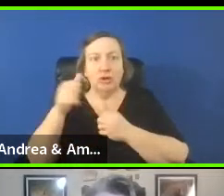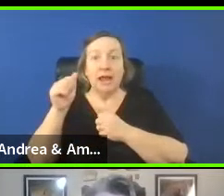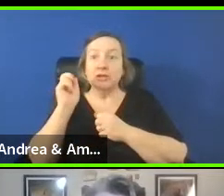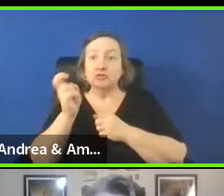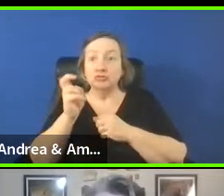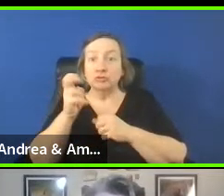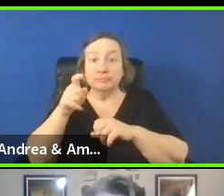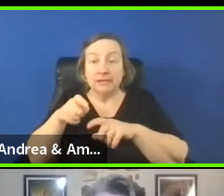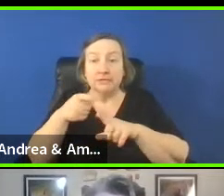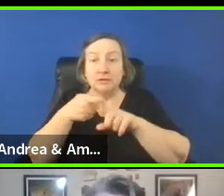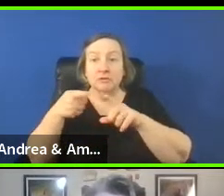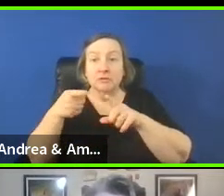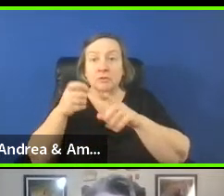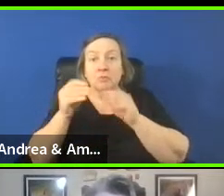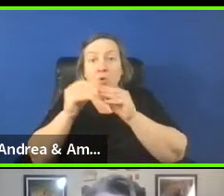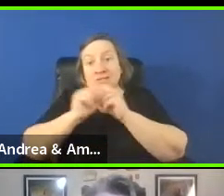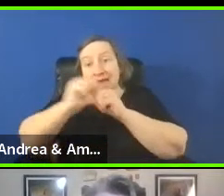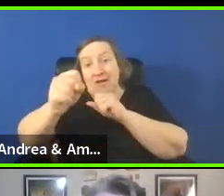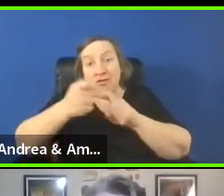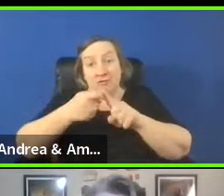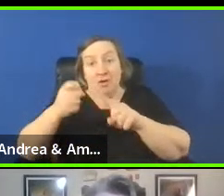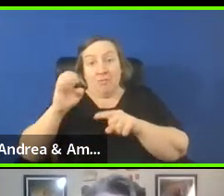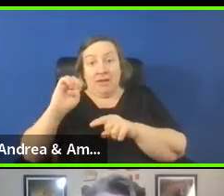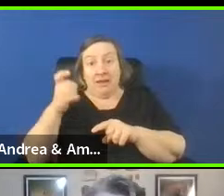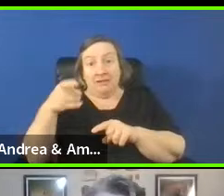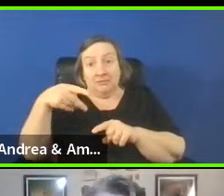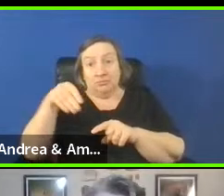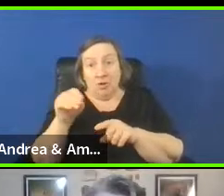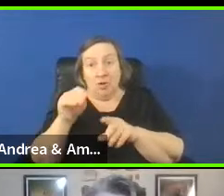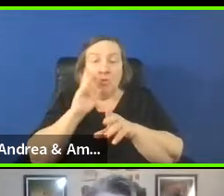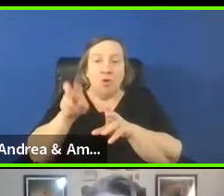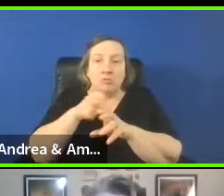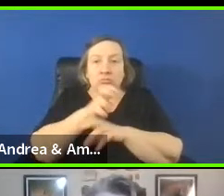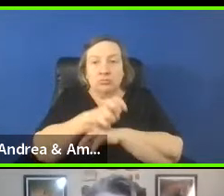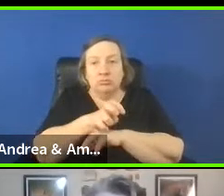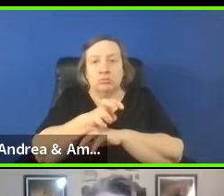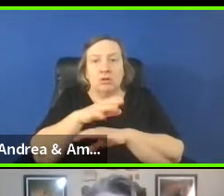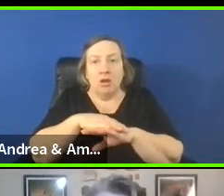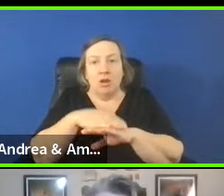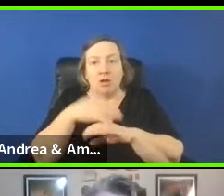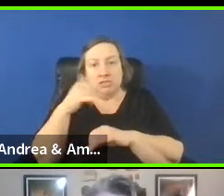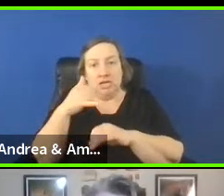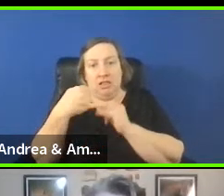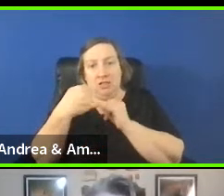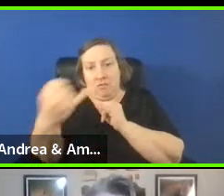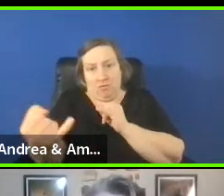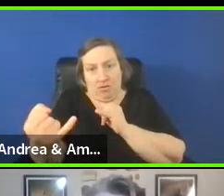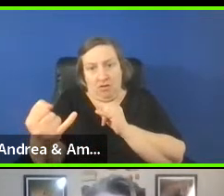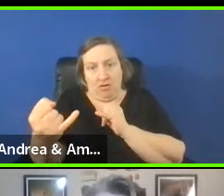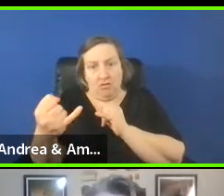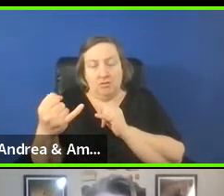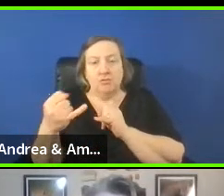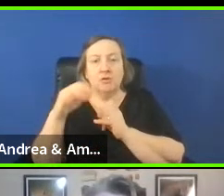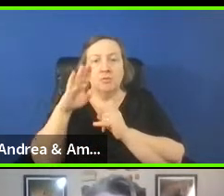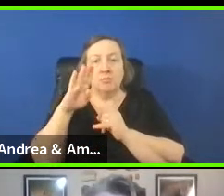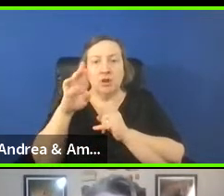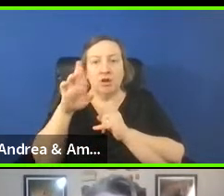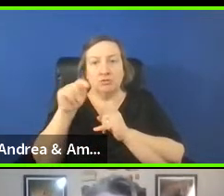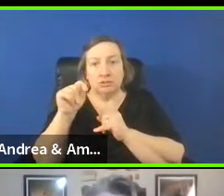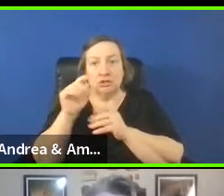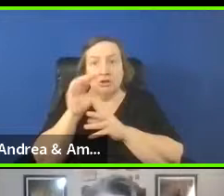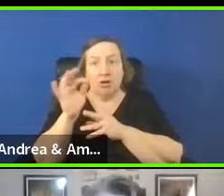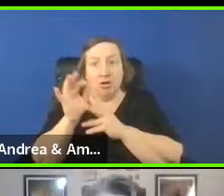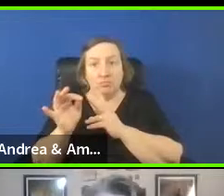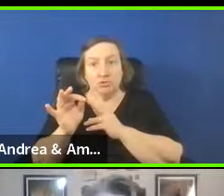necessary that would be further south from the Expo would happen via the existing yellow line. So all of the BRT options